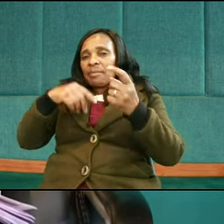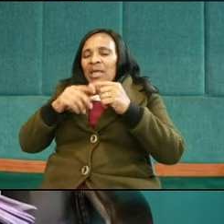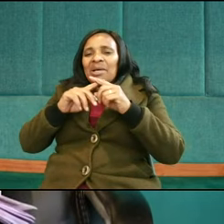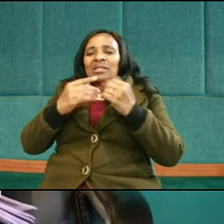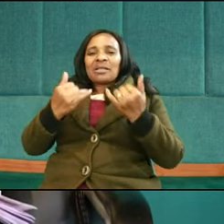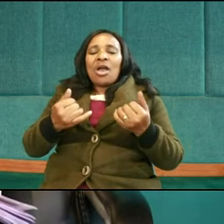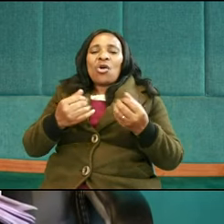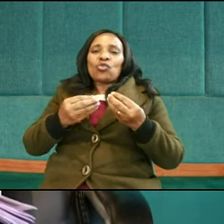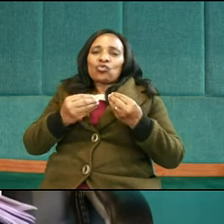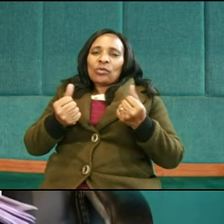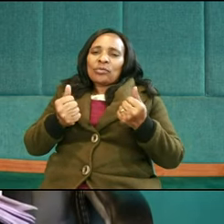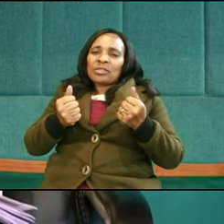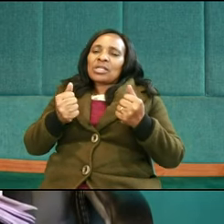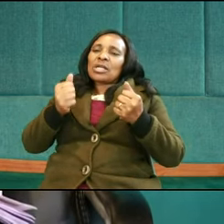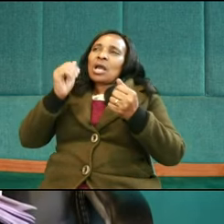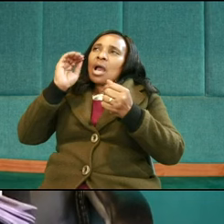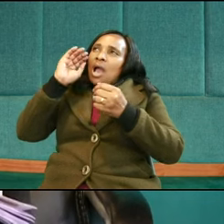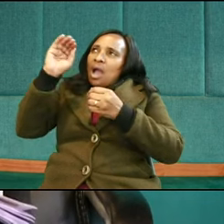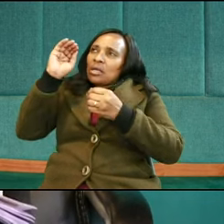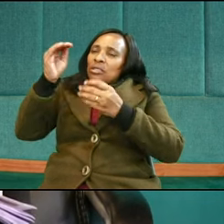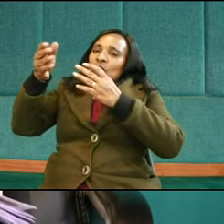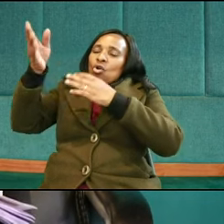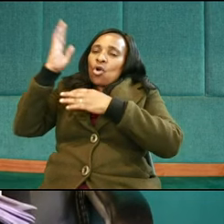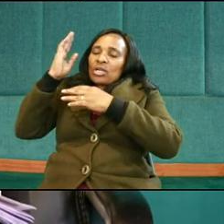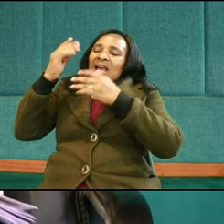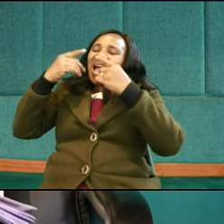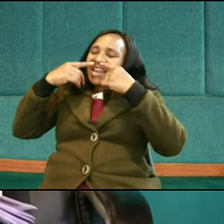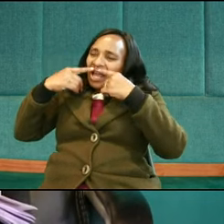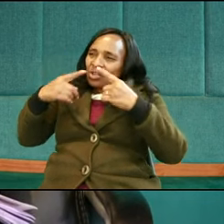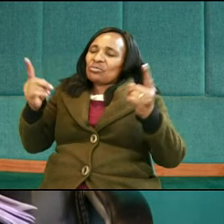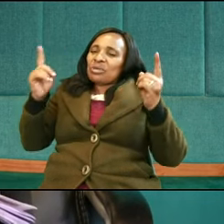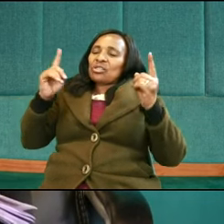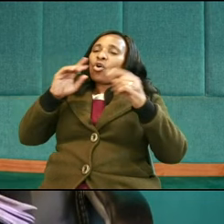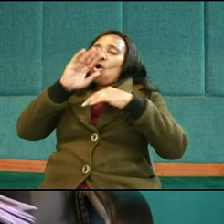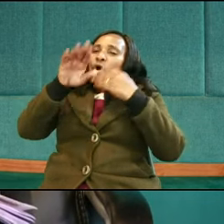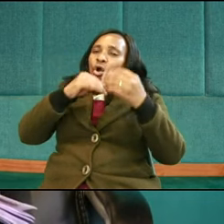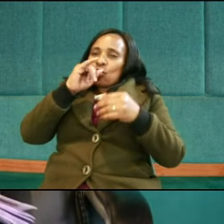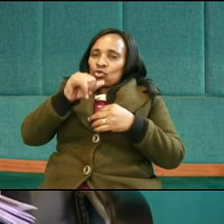resolved to inquire of the Lord. He proclaimed a fast of all Judah.